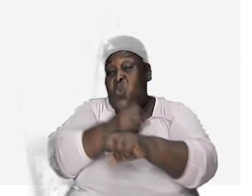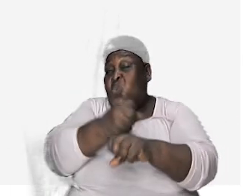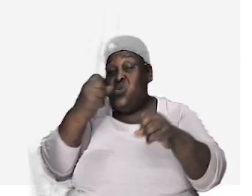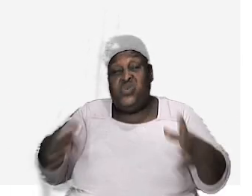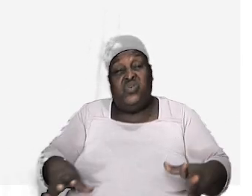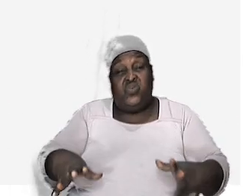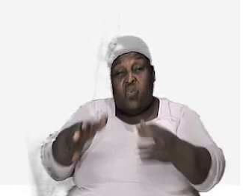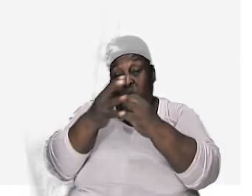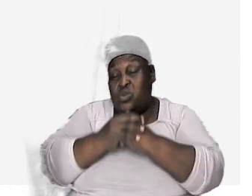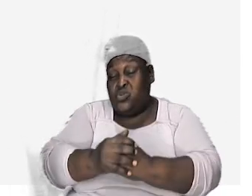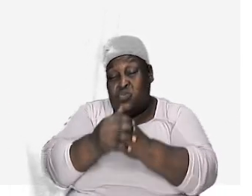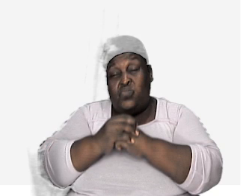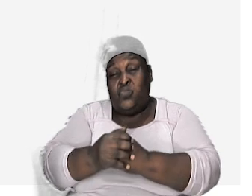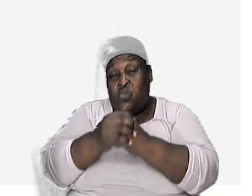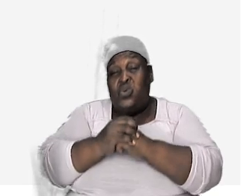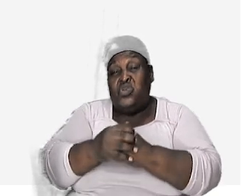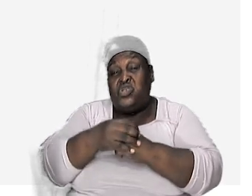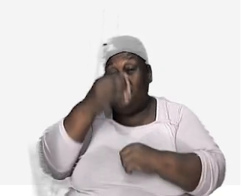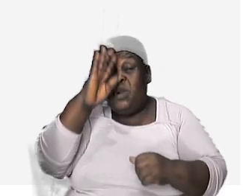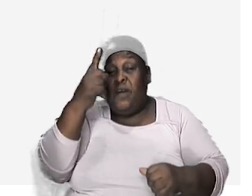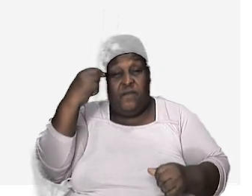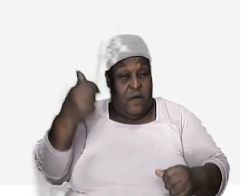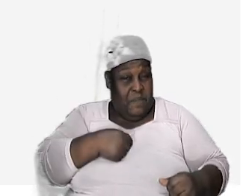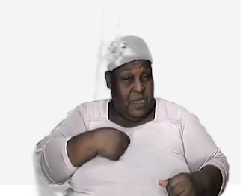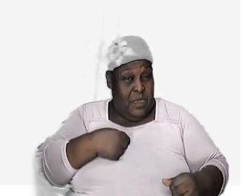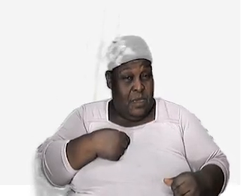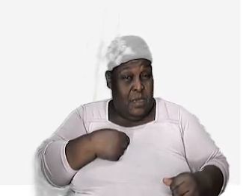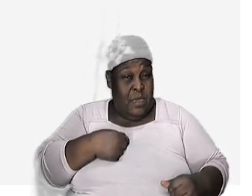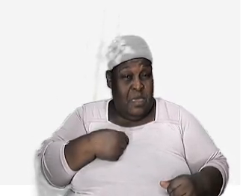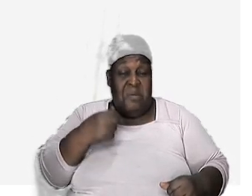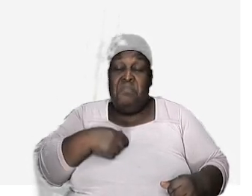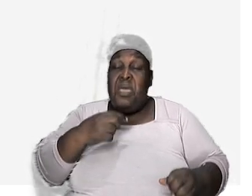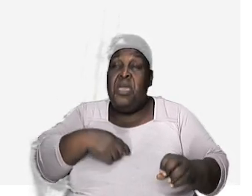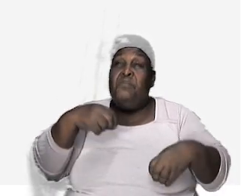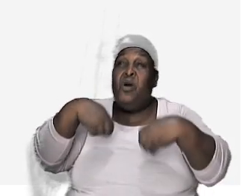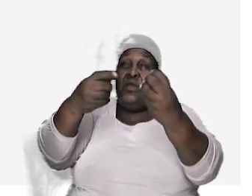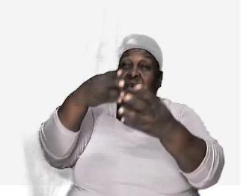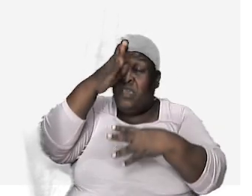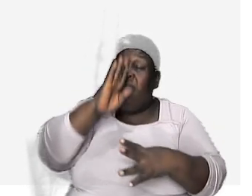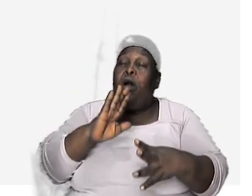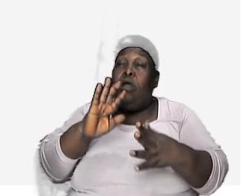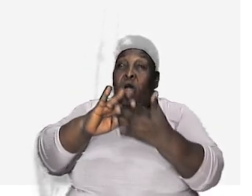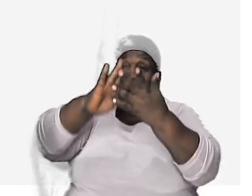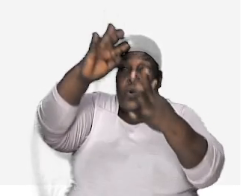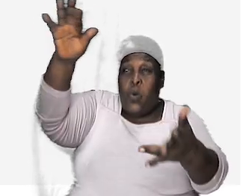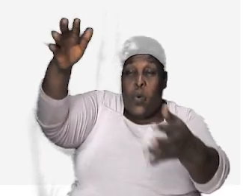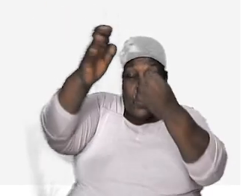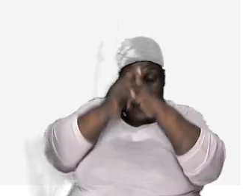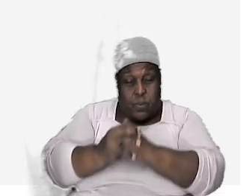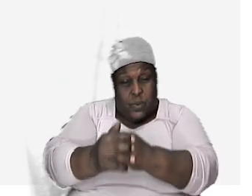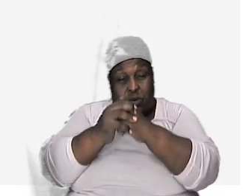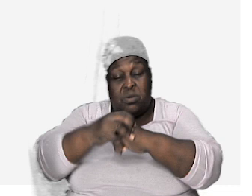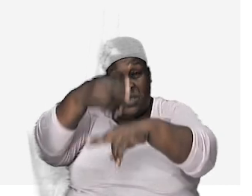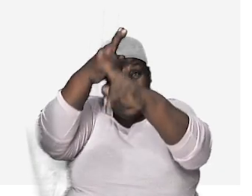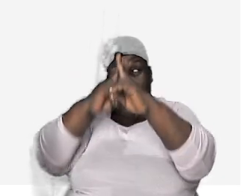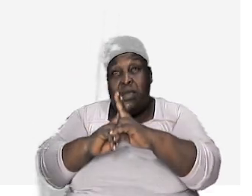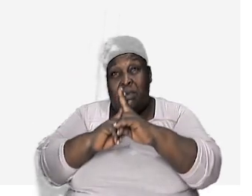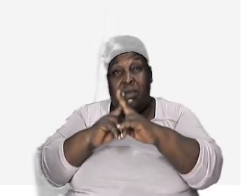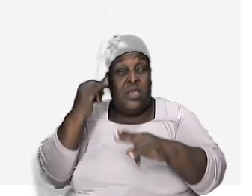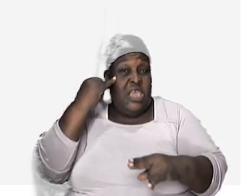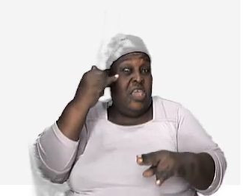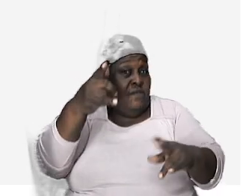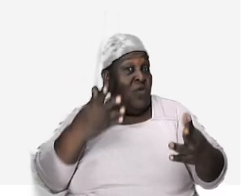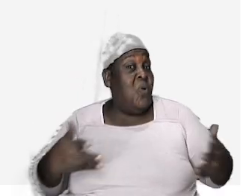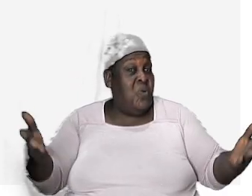him. I'm going to give him glory. I'm going to give him honor. And if you're here tonight and you have backslidden and